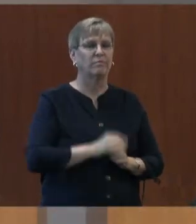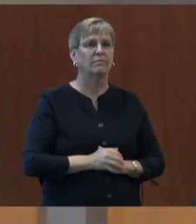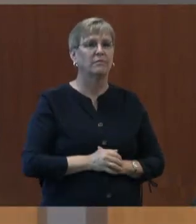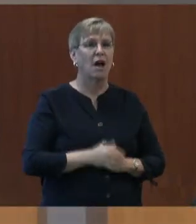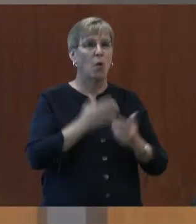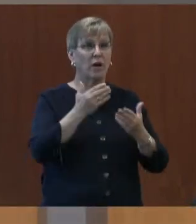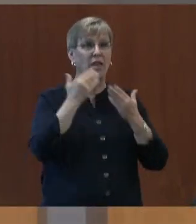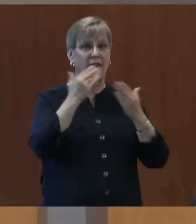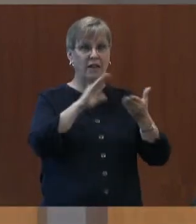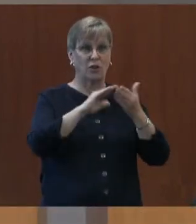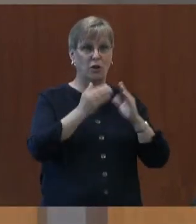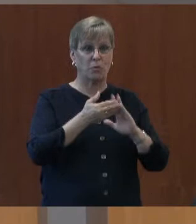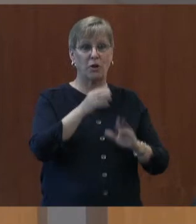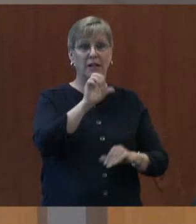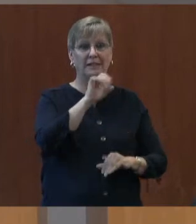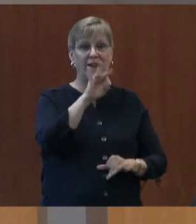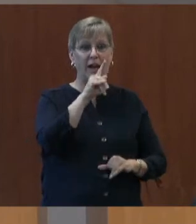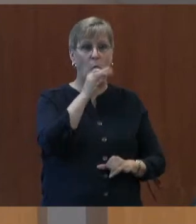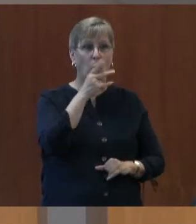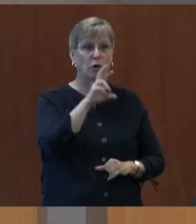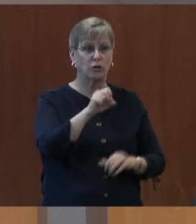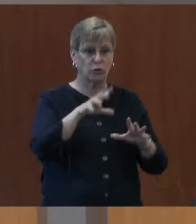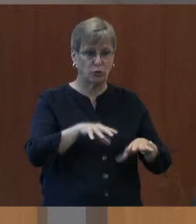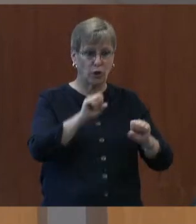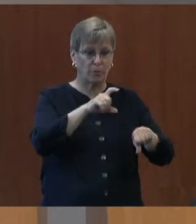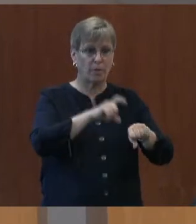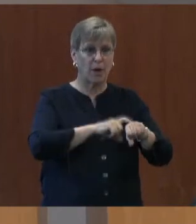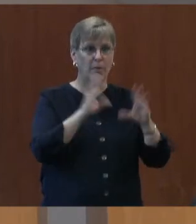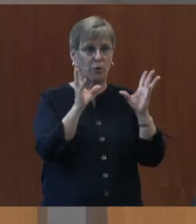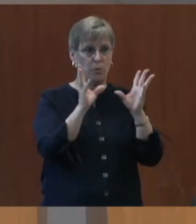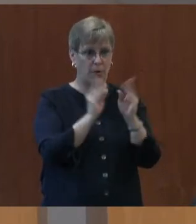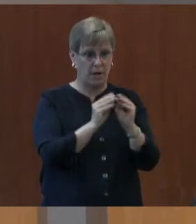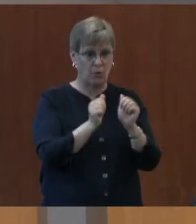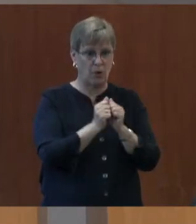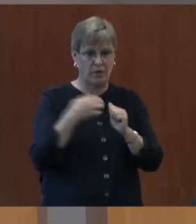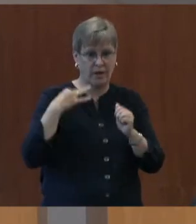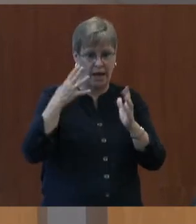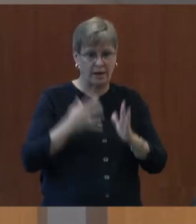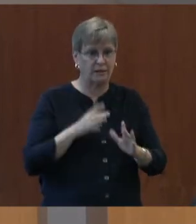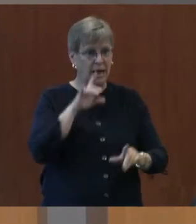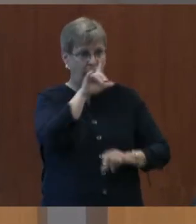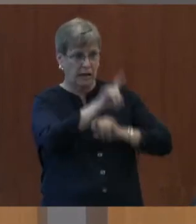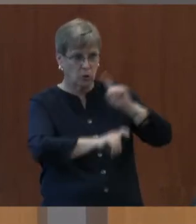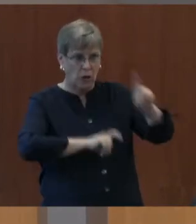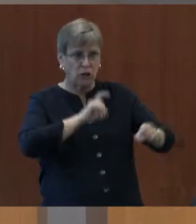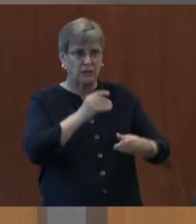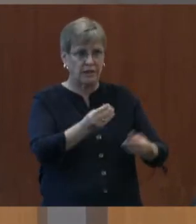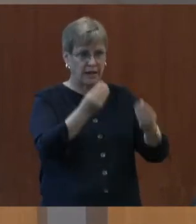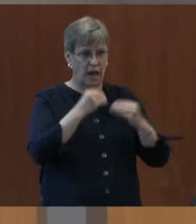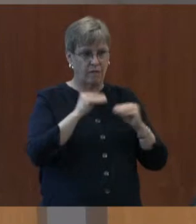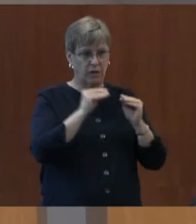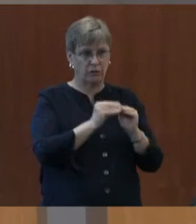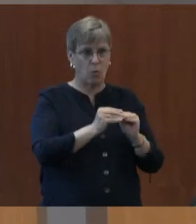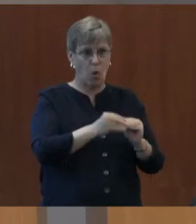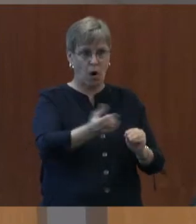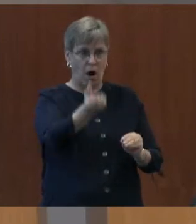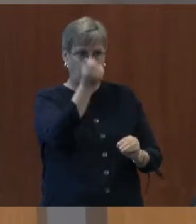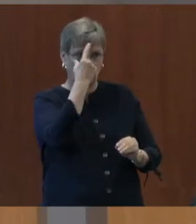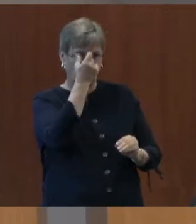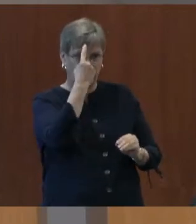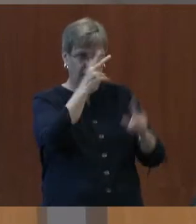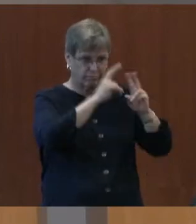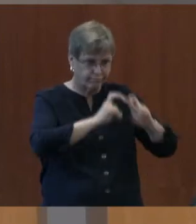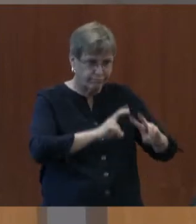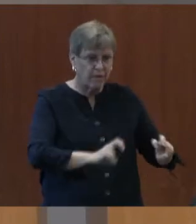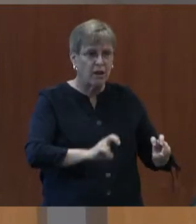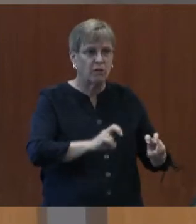I'd like to thank the community stakeholders who took the time to meet with the candidates and ask their questions, which gave us more insight to the candidates that